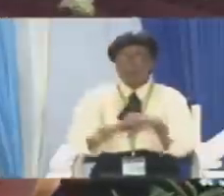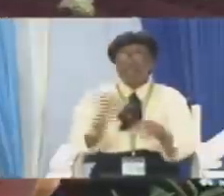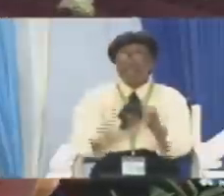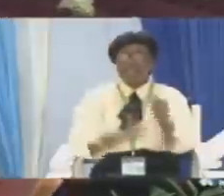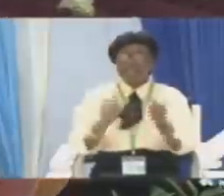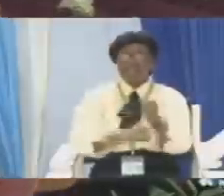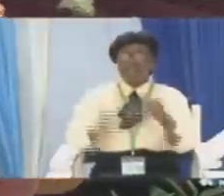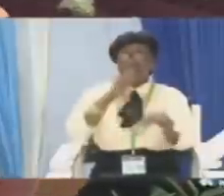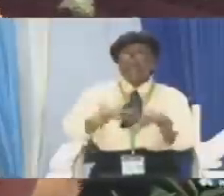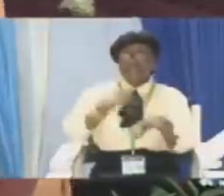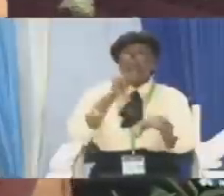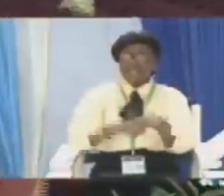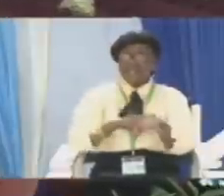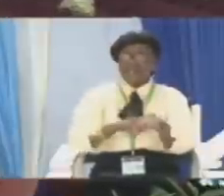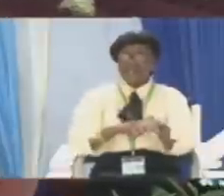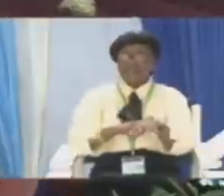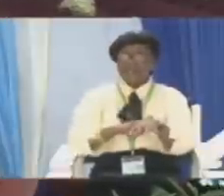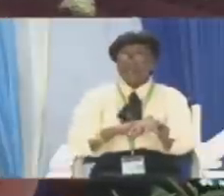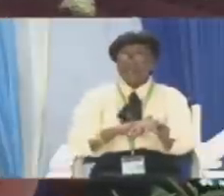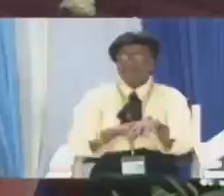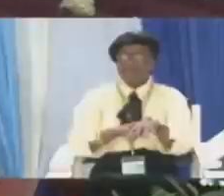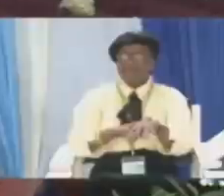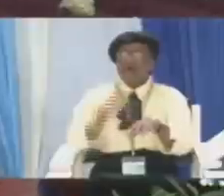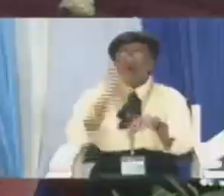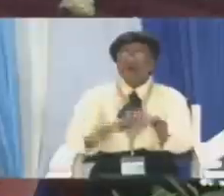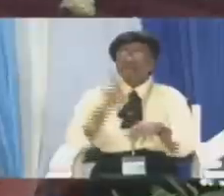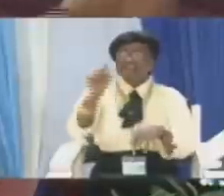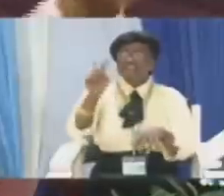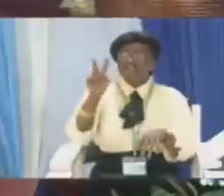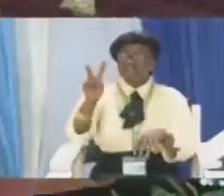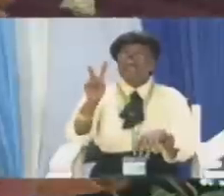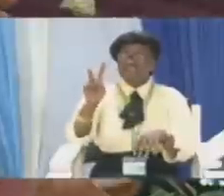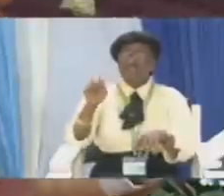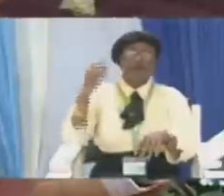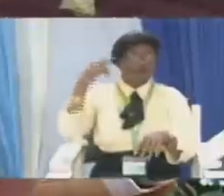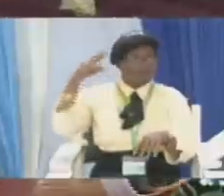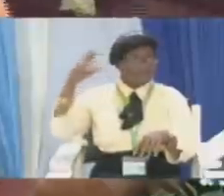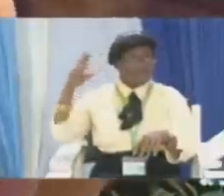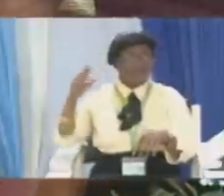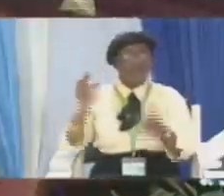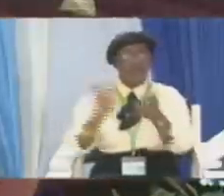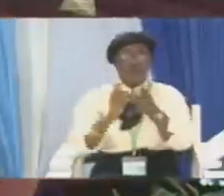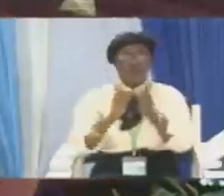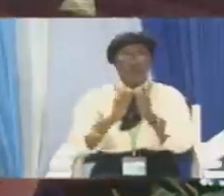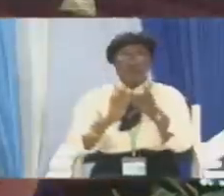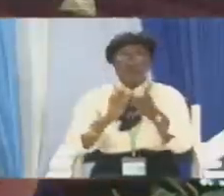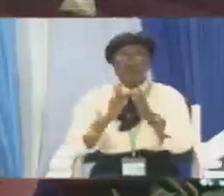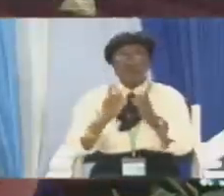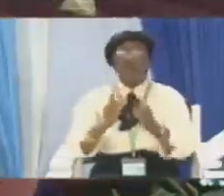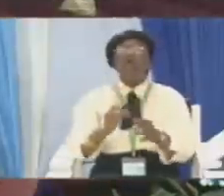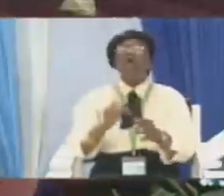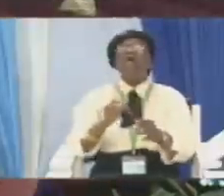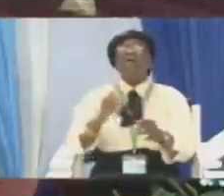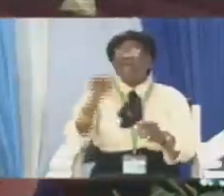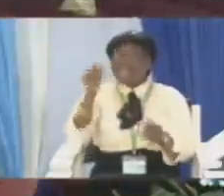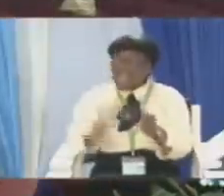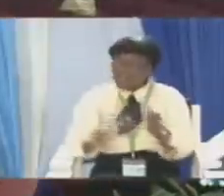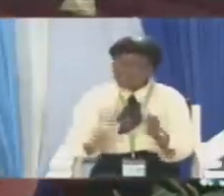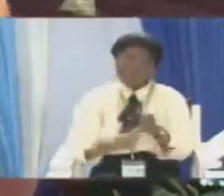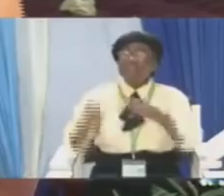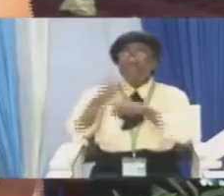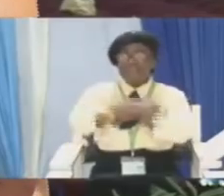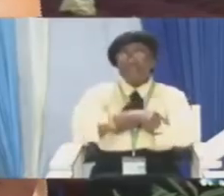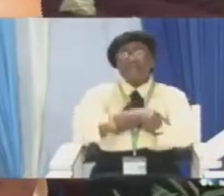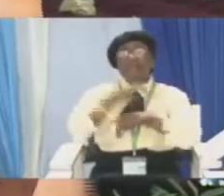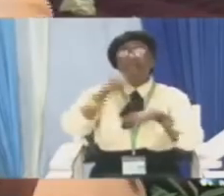time on television, on radio, on the internet, on YouTube, every day, messages are